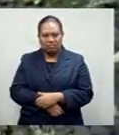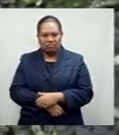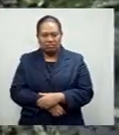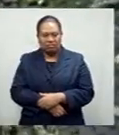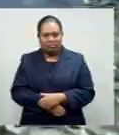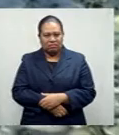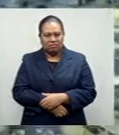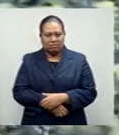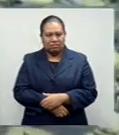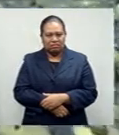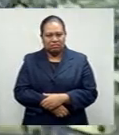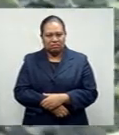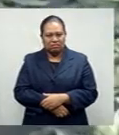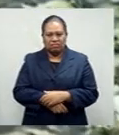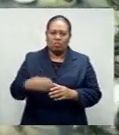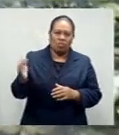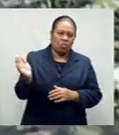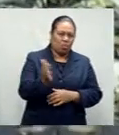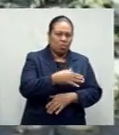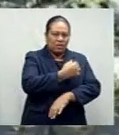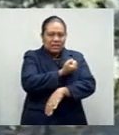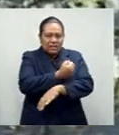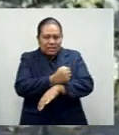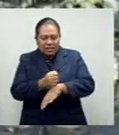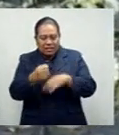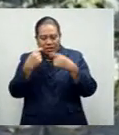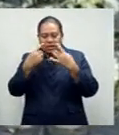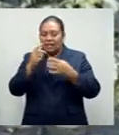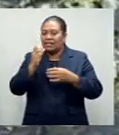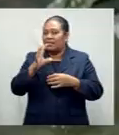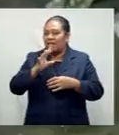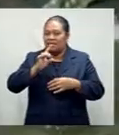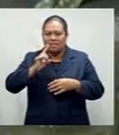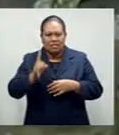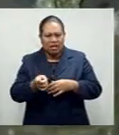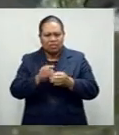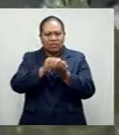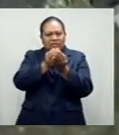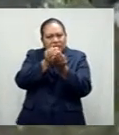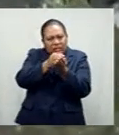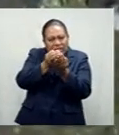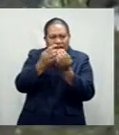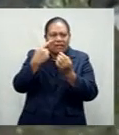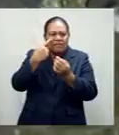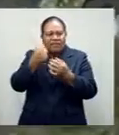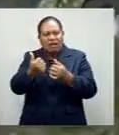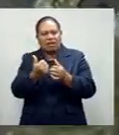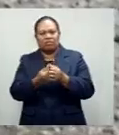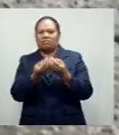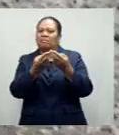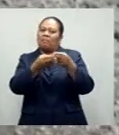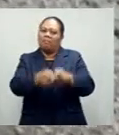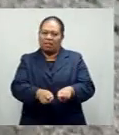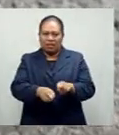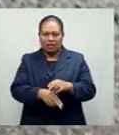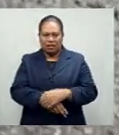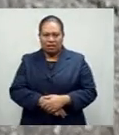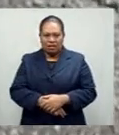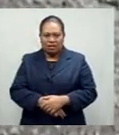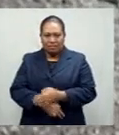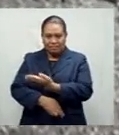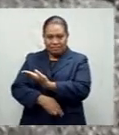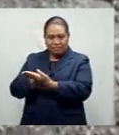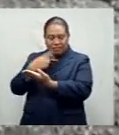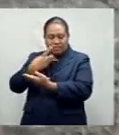crisp. In the surrounding Salish Sea coastline, tens of thousands of oysters and shellfish have also been found cooked to death. Oyster picker Dale Warren